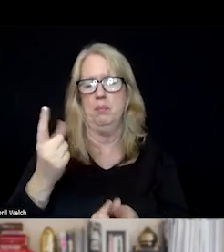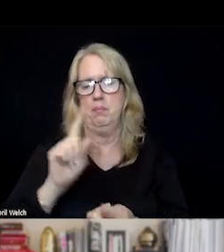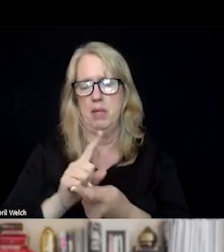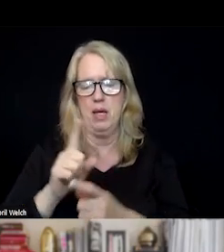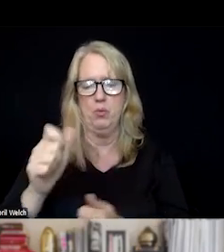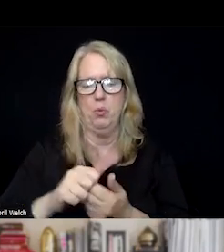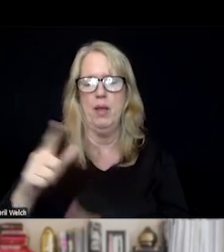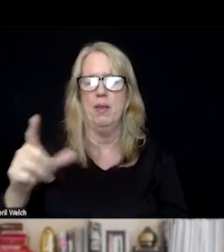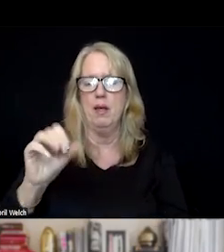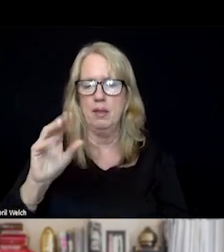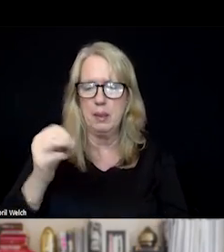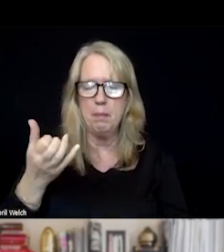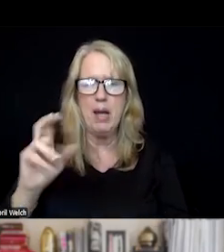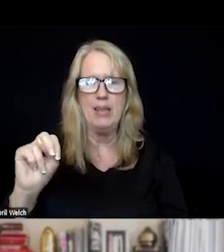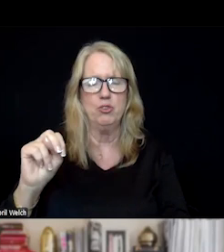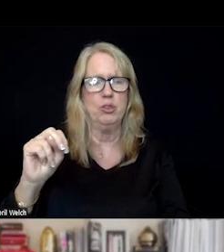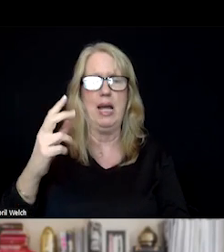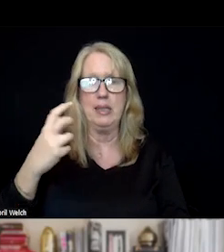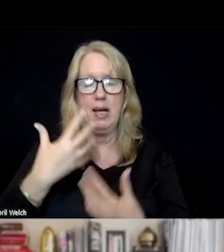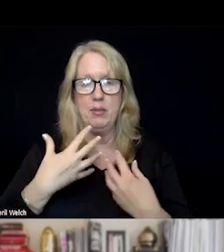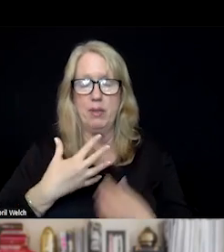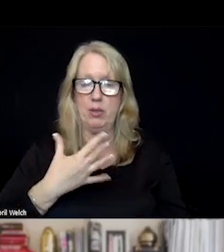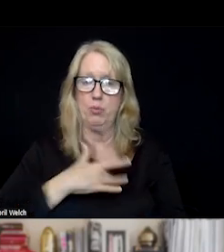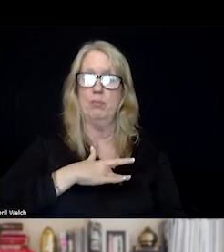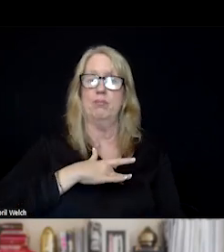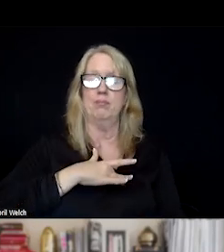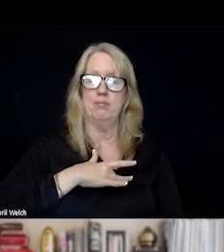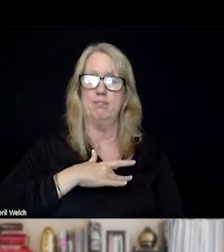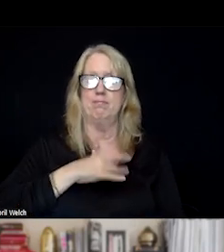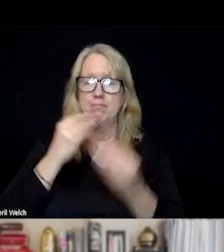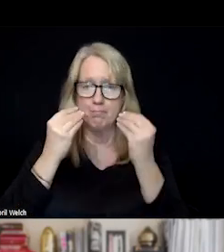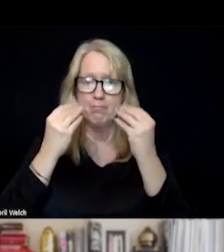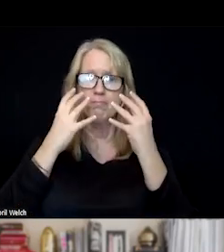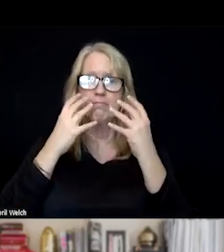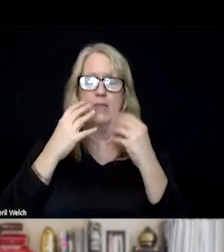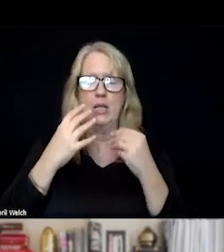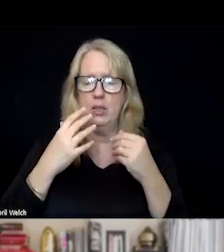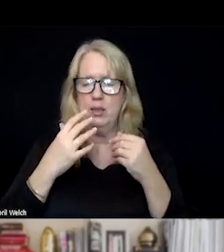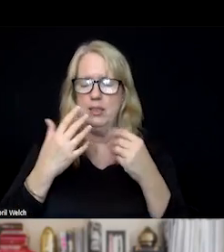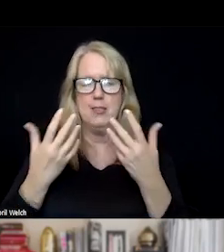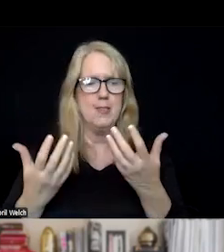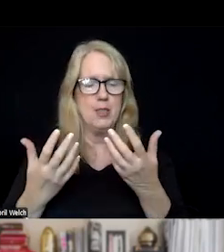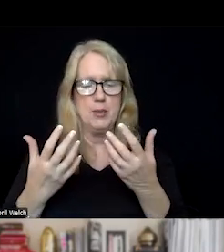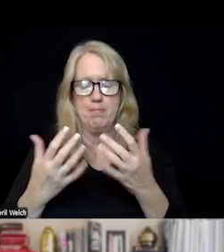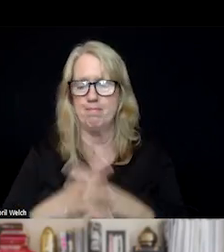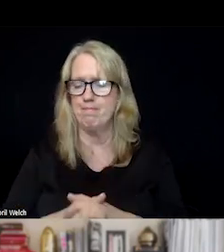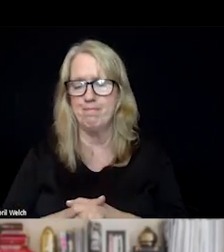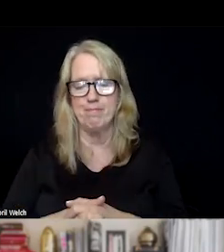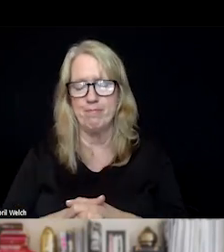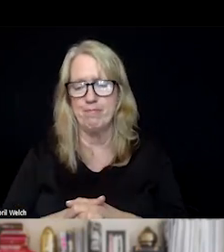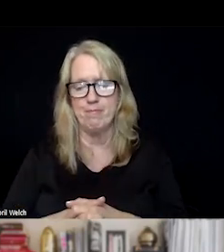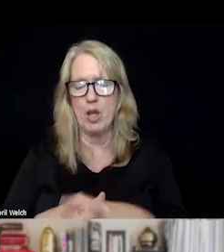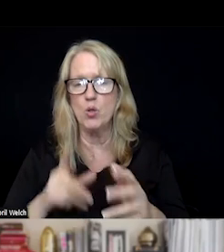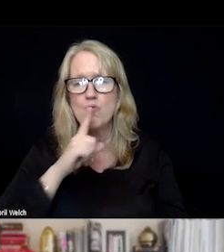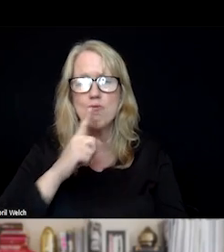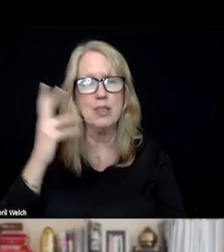kind of get choked up even thinking about it, because that moment was such a turning point, and